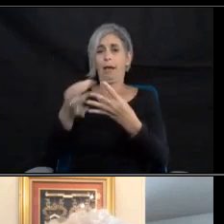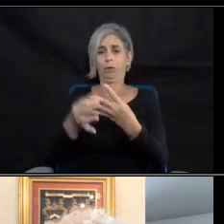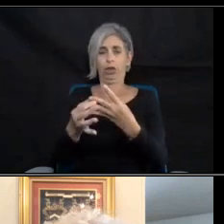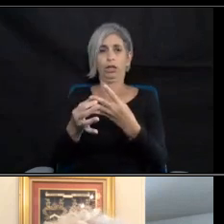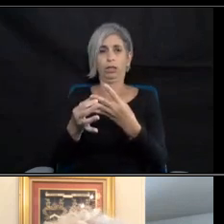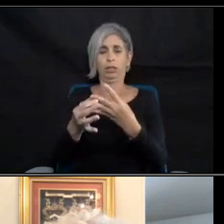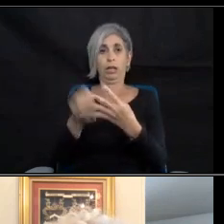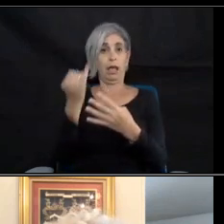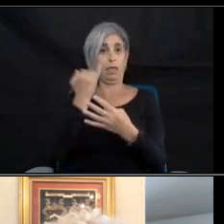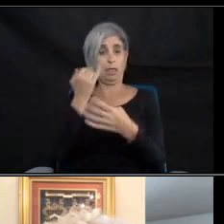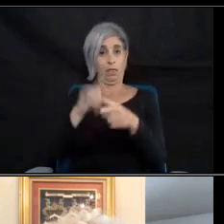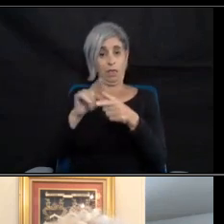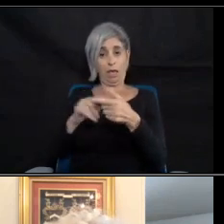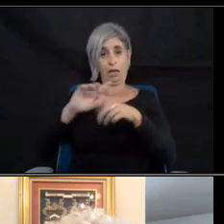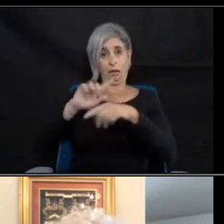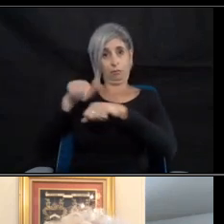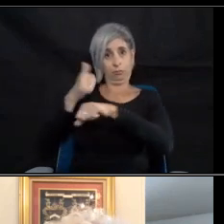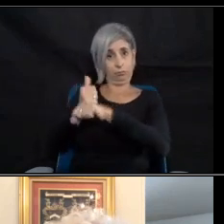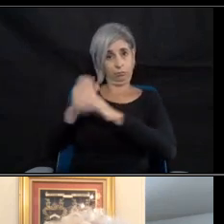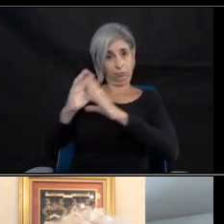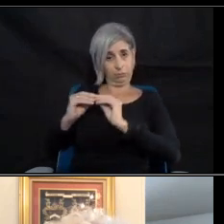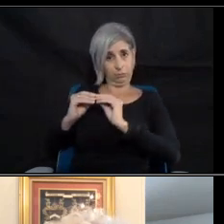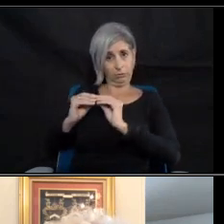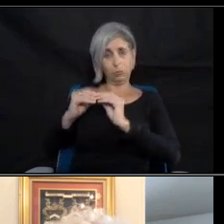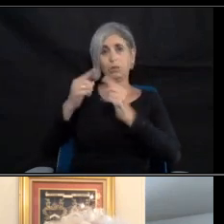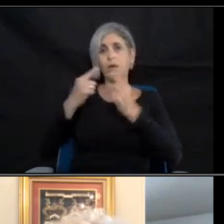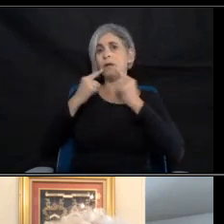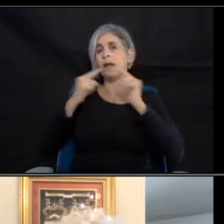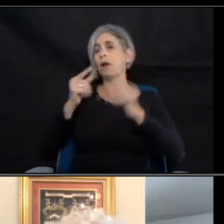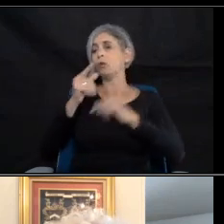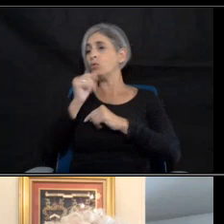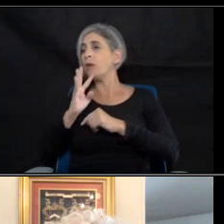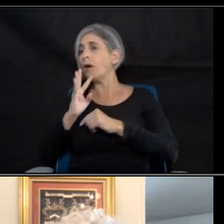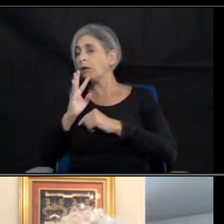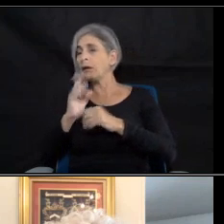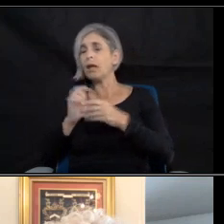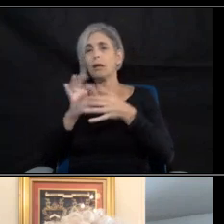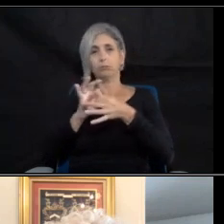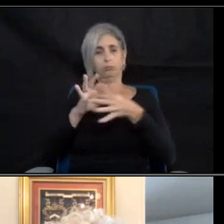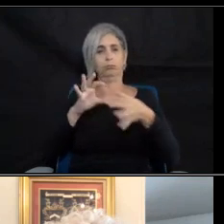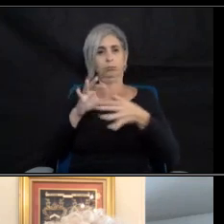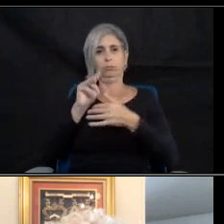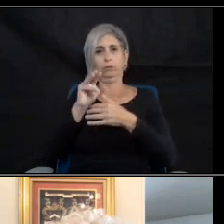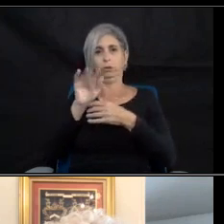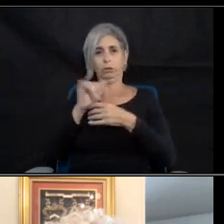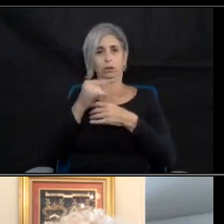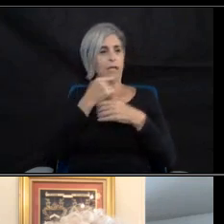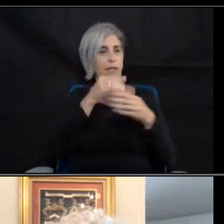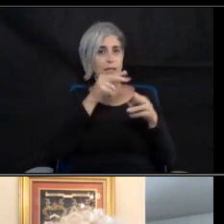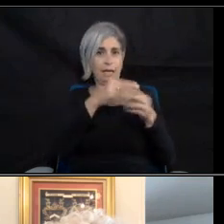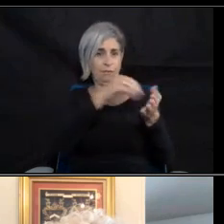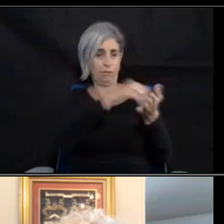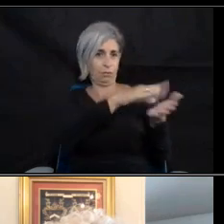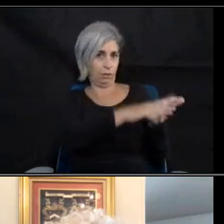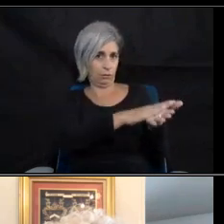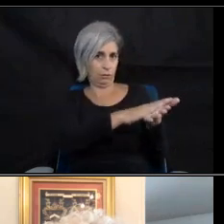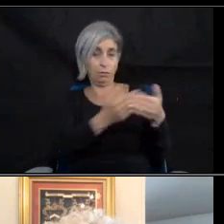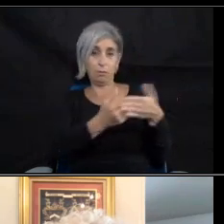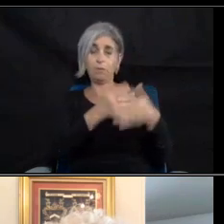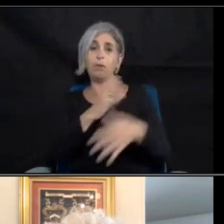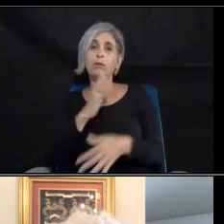A meeting organizer will announce the speaker and unmute their audio, at which time the speaker should state their name for the record. Before